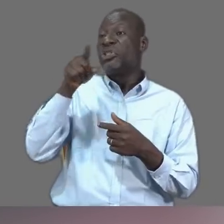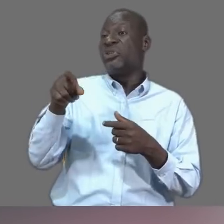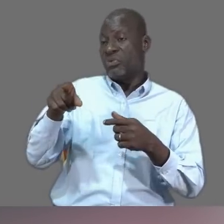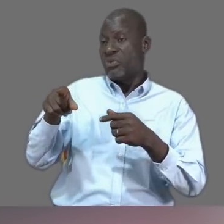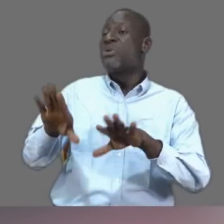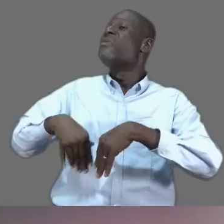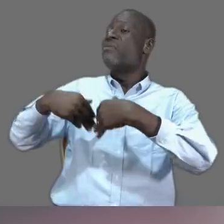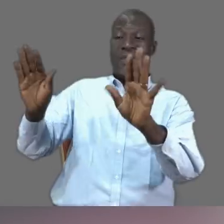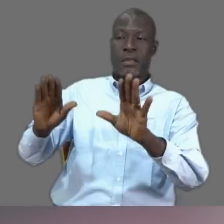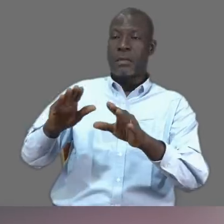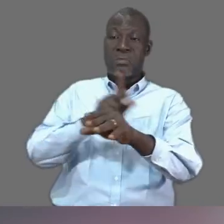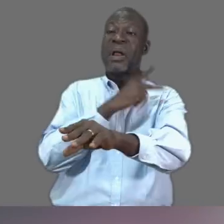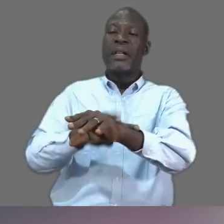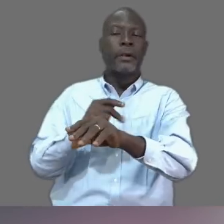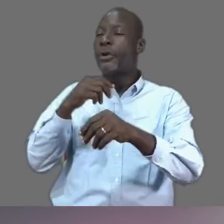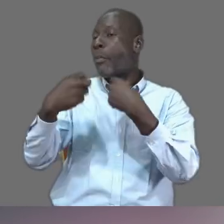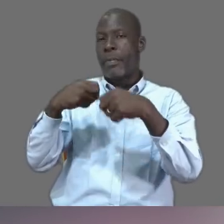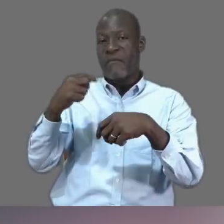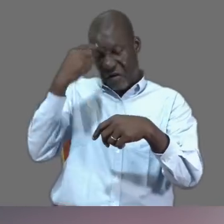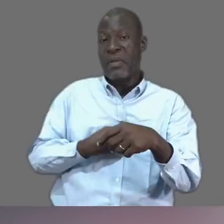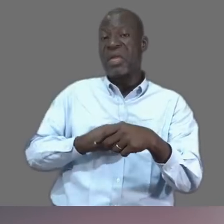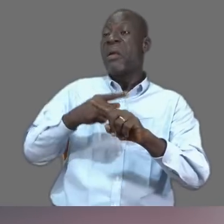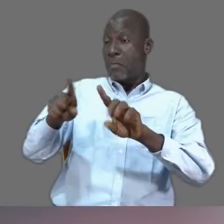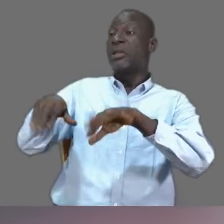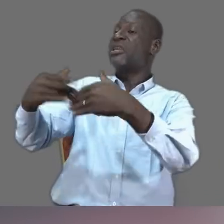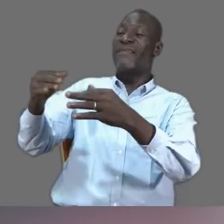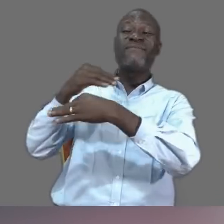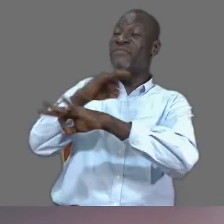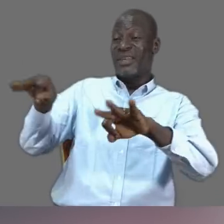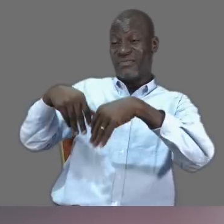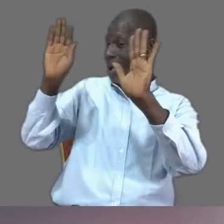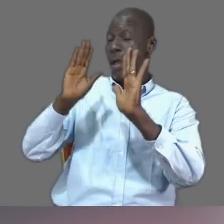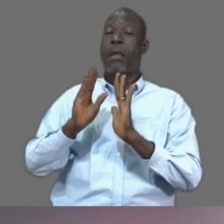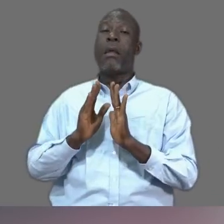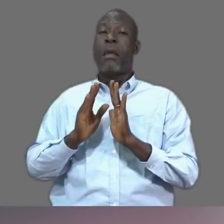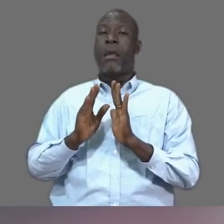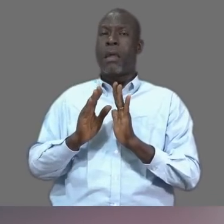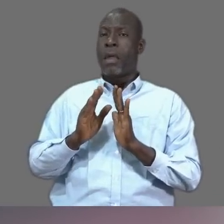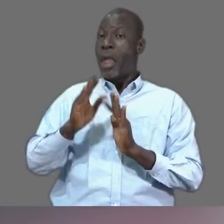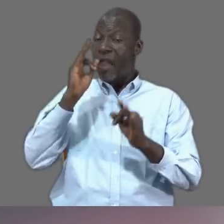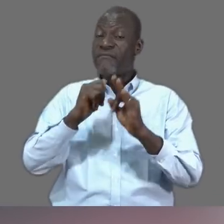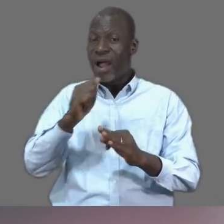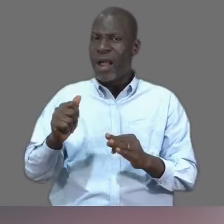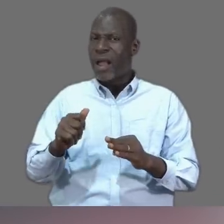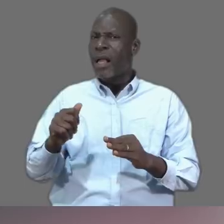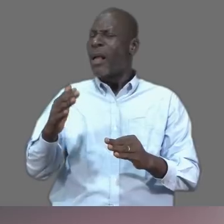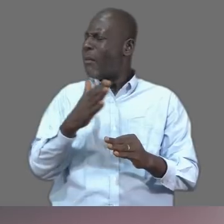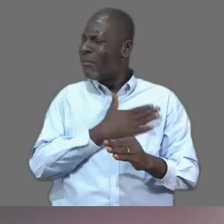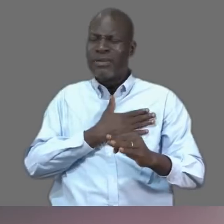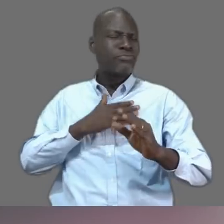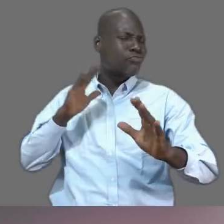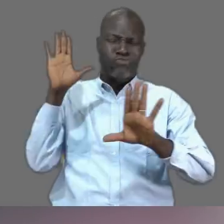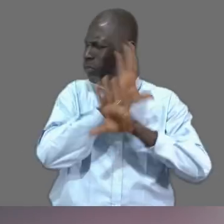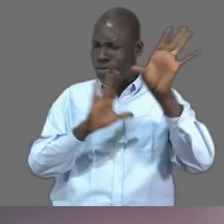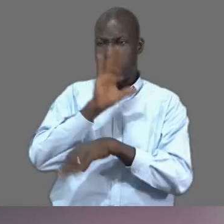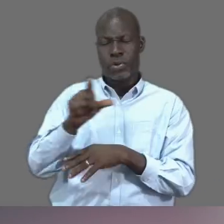about Sedeo, and Yavi. Means any media, Chagai, but Famina Mamma. And yes, sir, dear Mobati Okrumaro, and